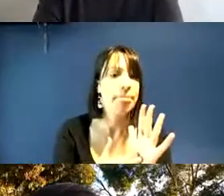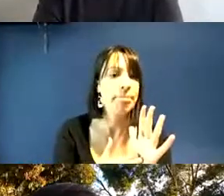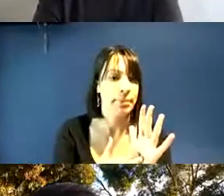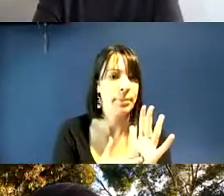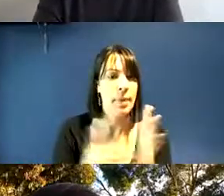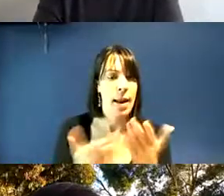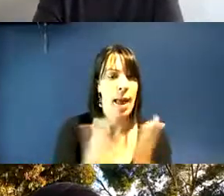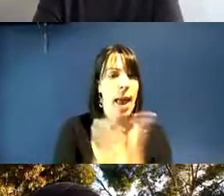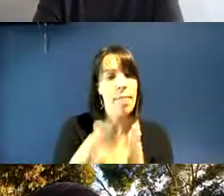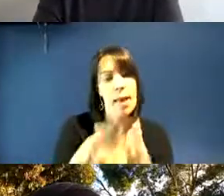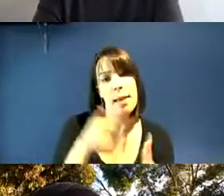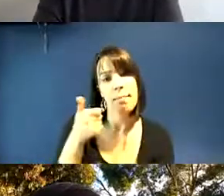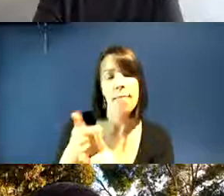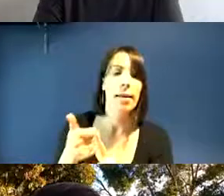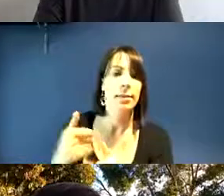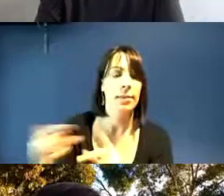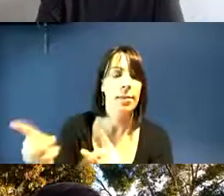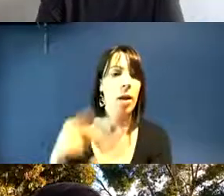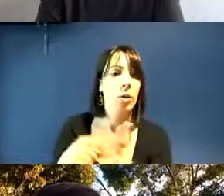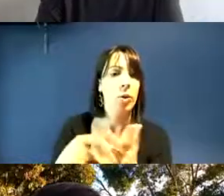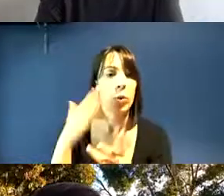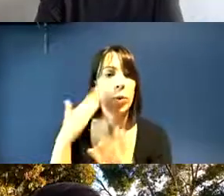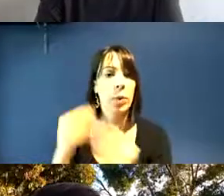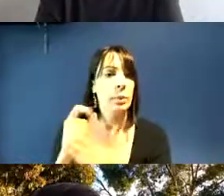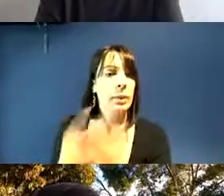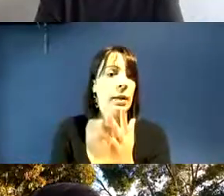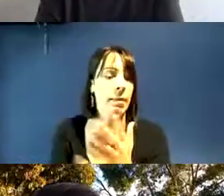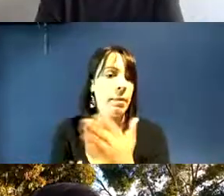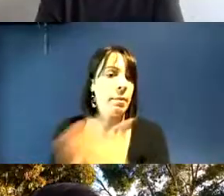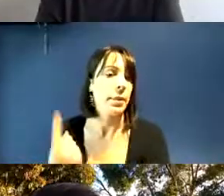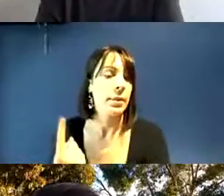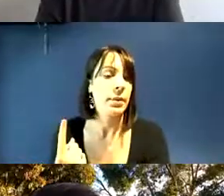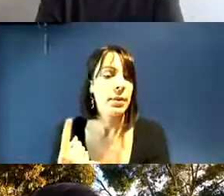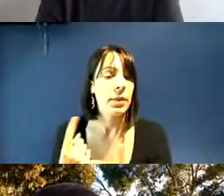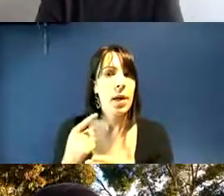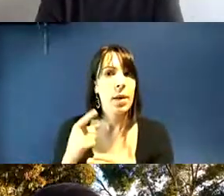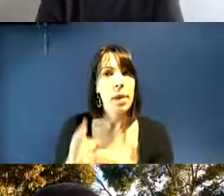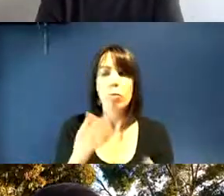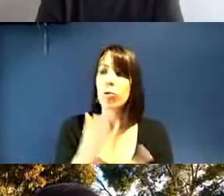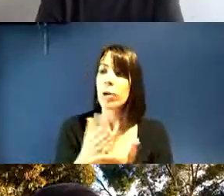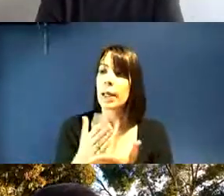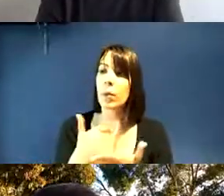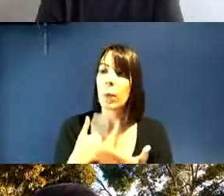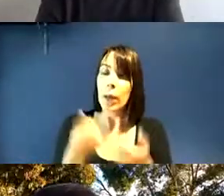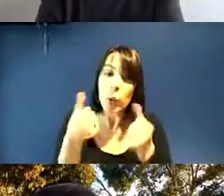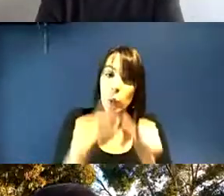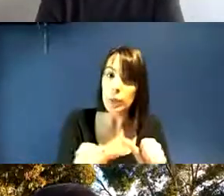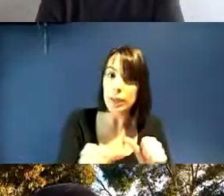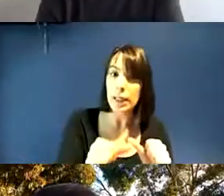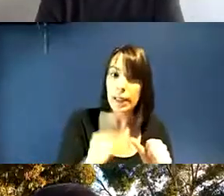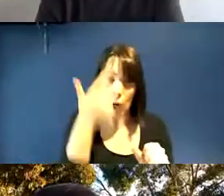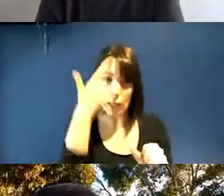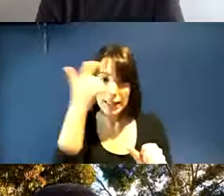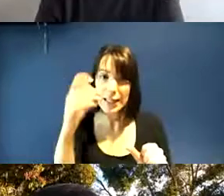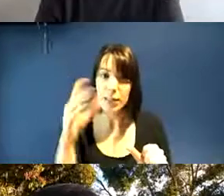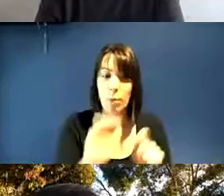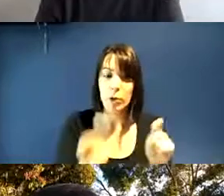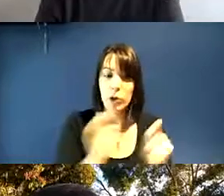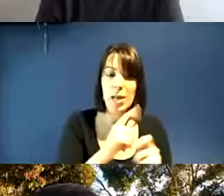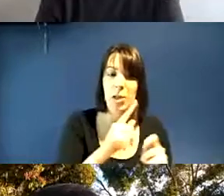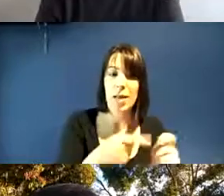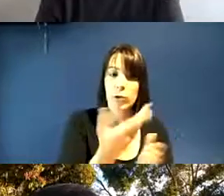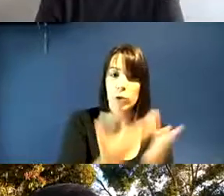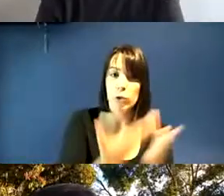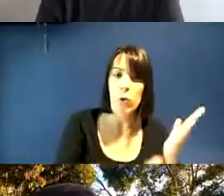on the gendered approach of Change the Story, but it combines that with an understanding of the different and intersecting forms of discrimination